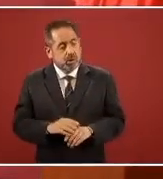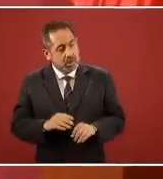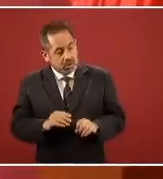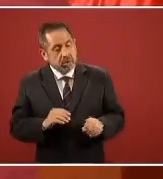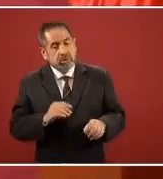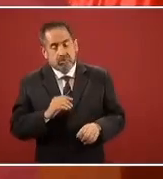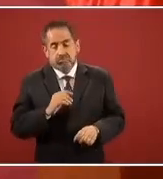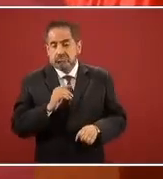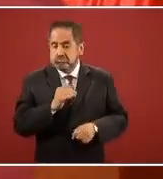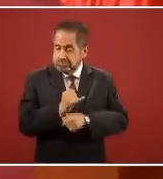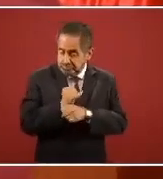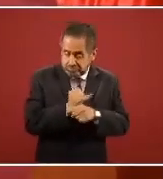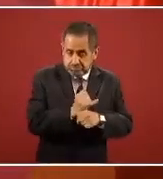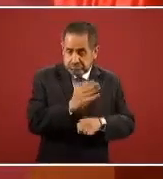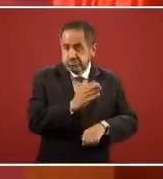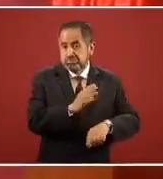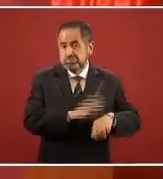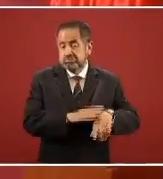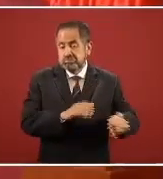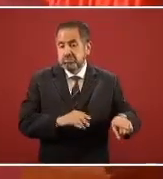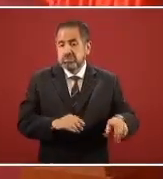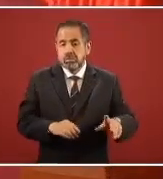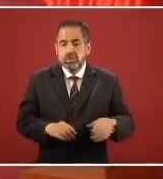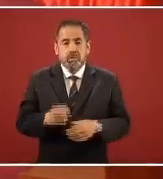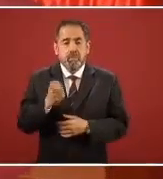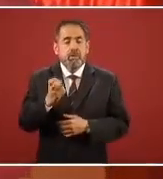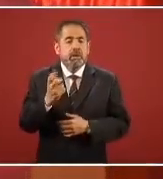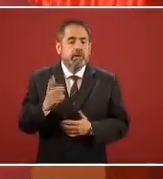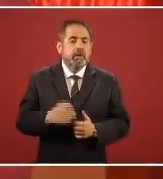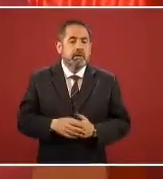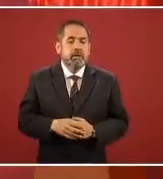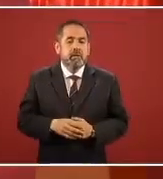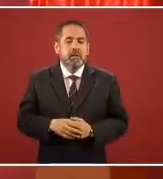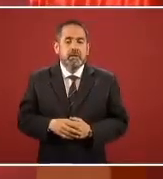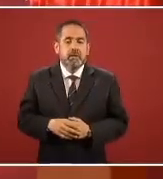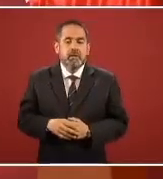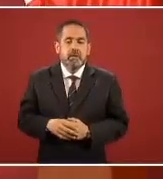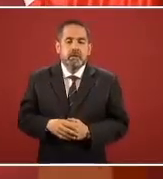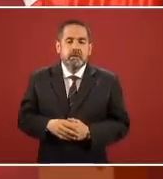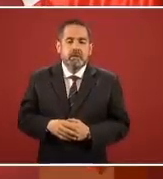eso chocan, ¿sí?